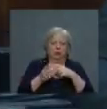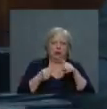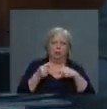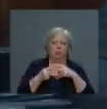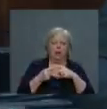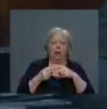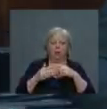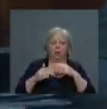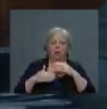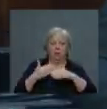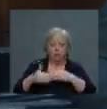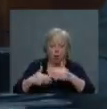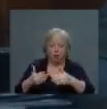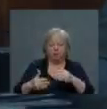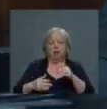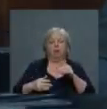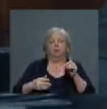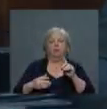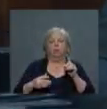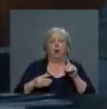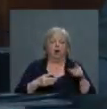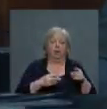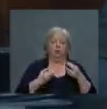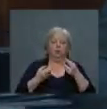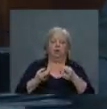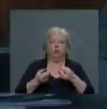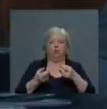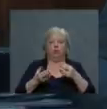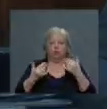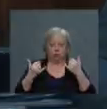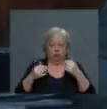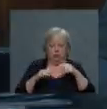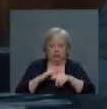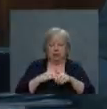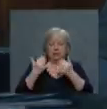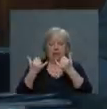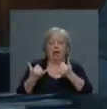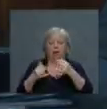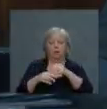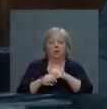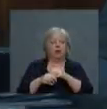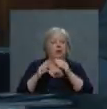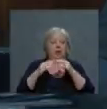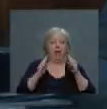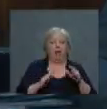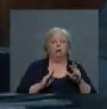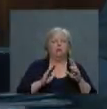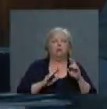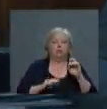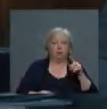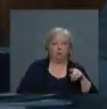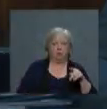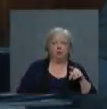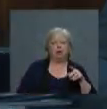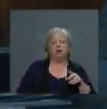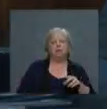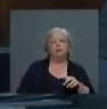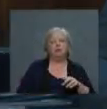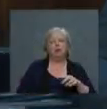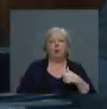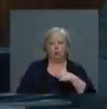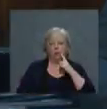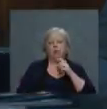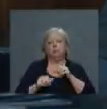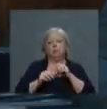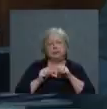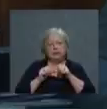in the House of Representatives. So we're going to continue to be aggressive on it at every level, and I will